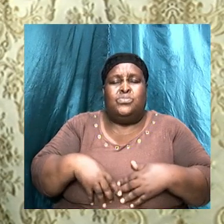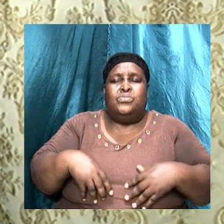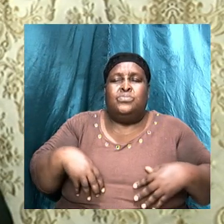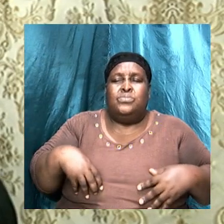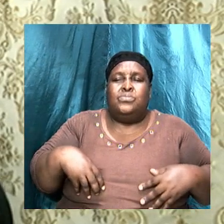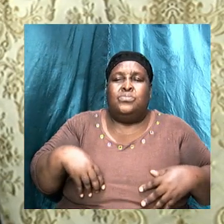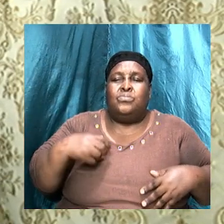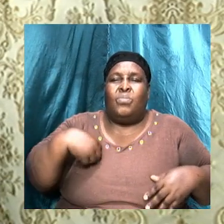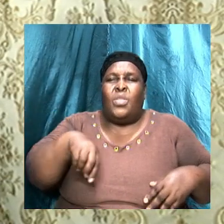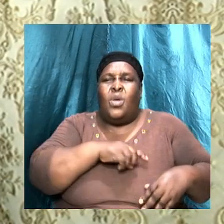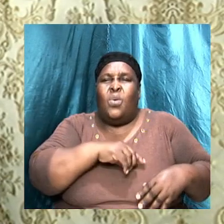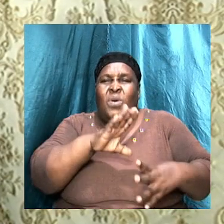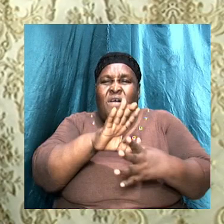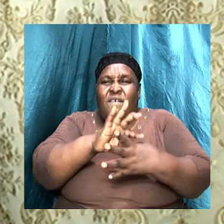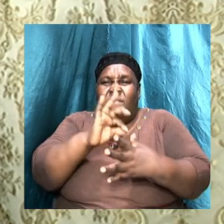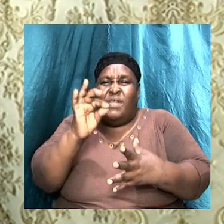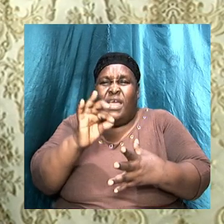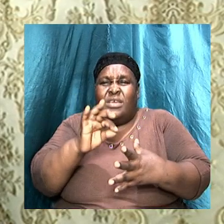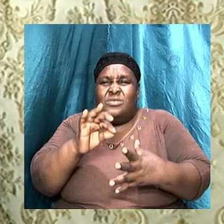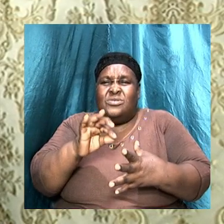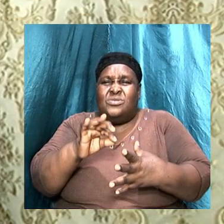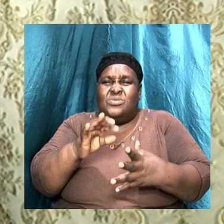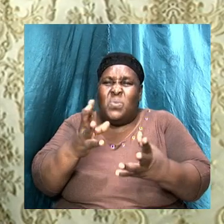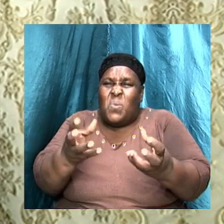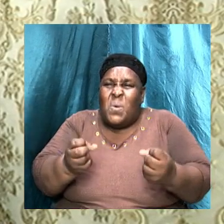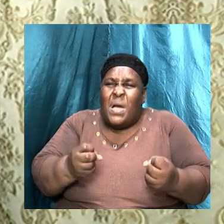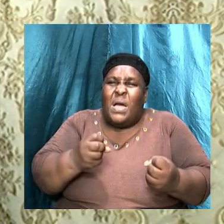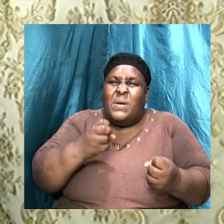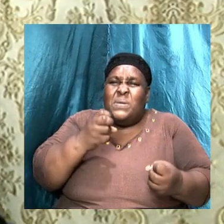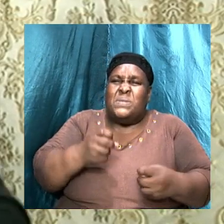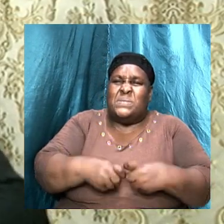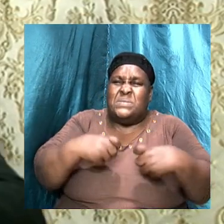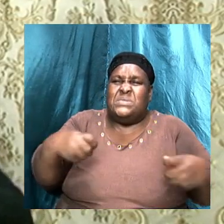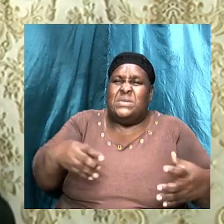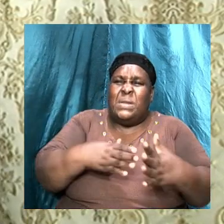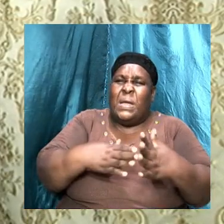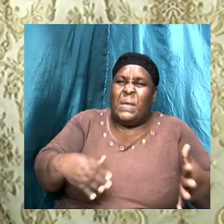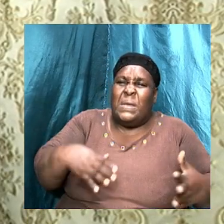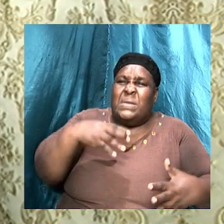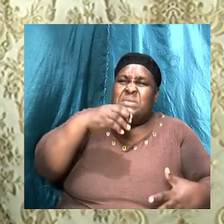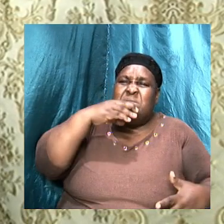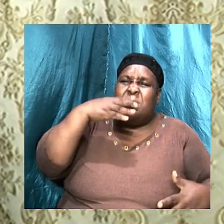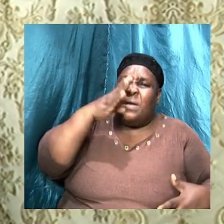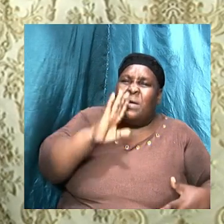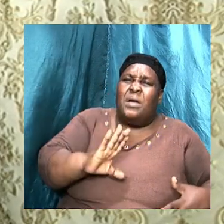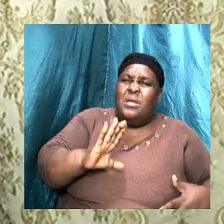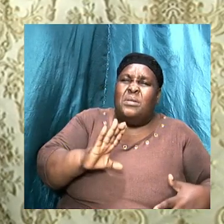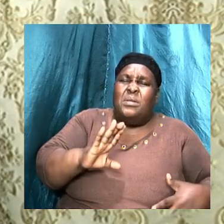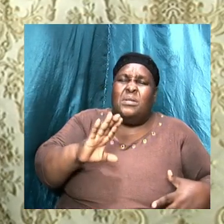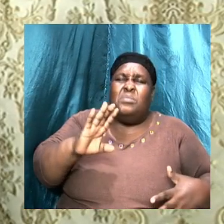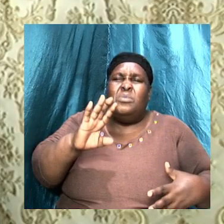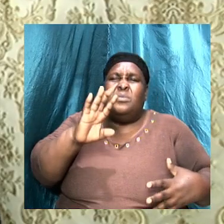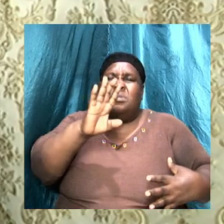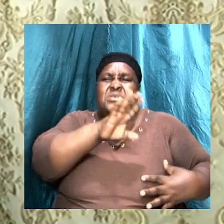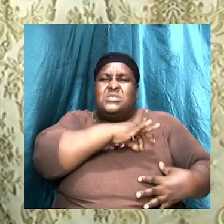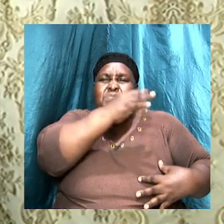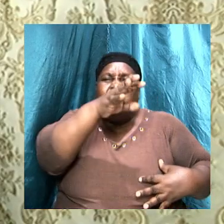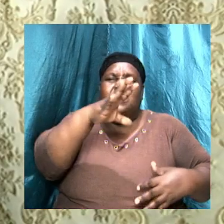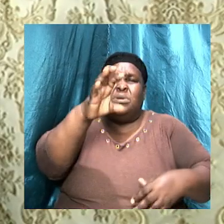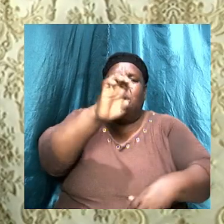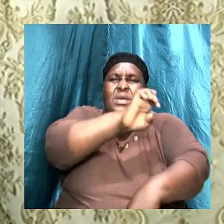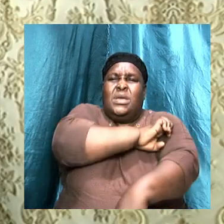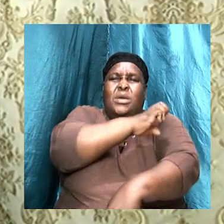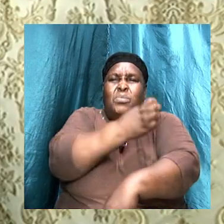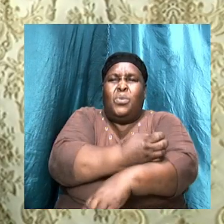our flesh desires to sin against God but the Spirit empowers us to walk